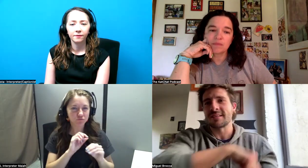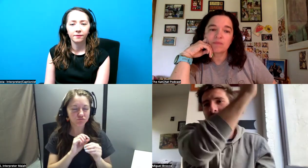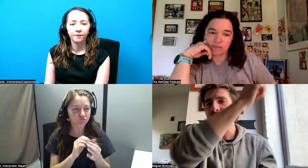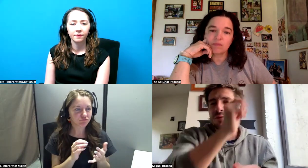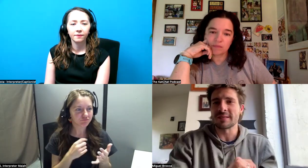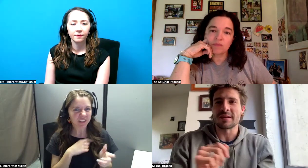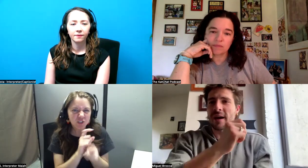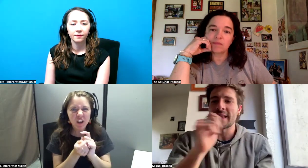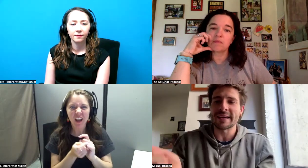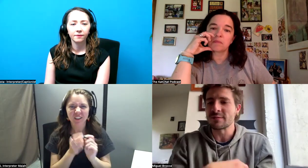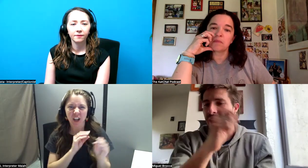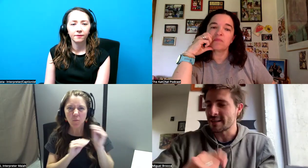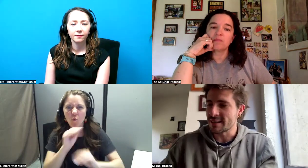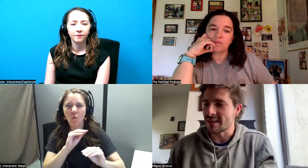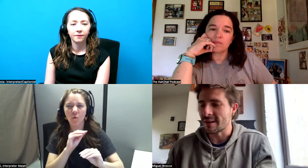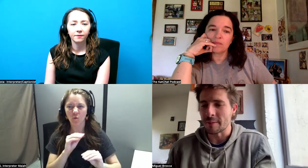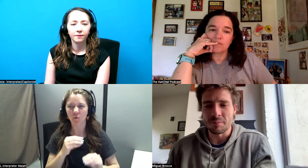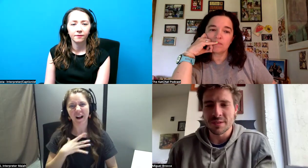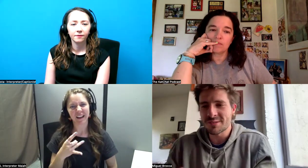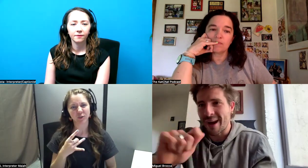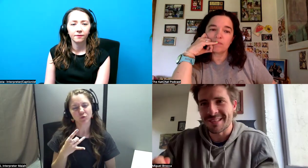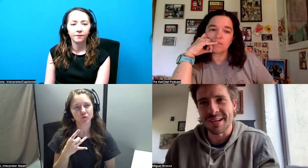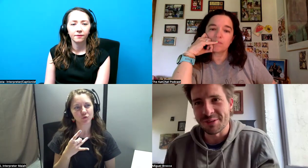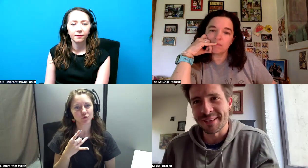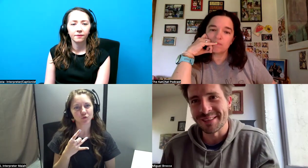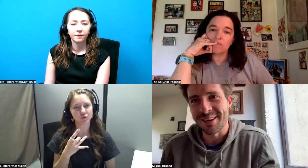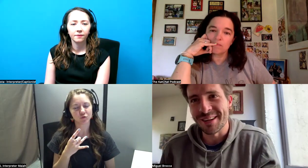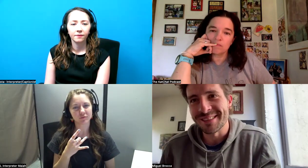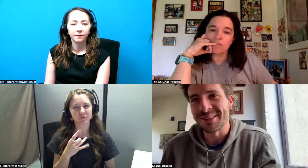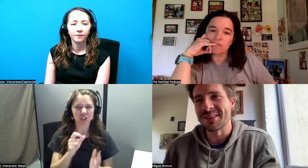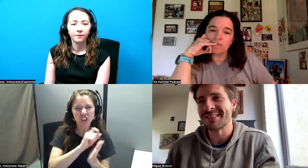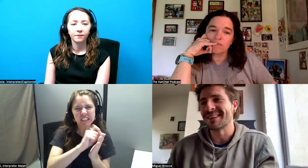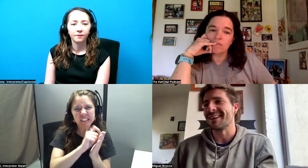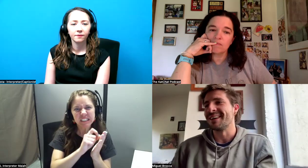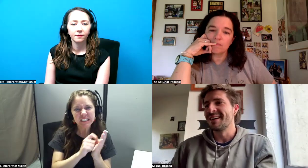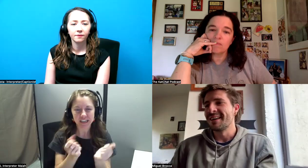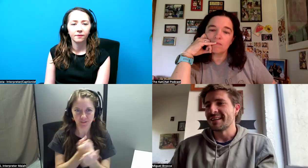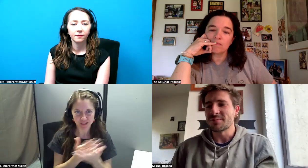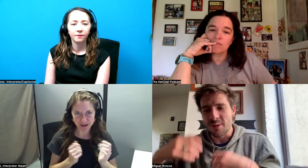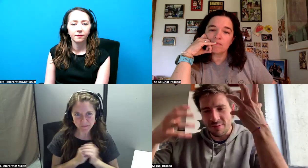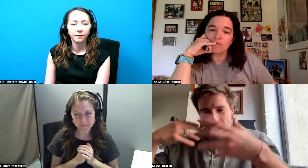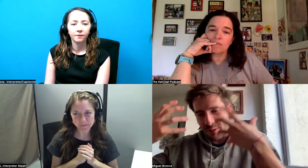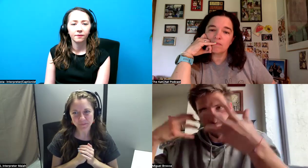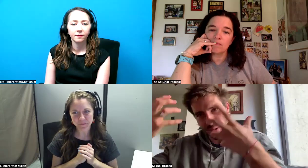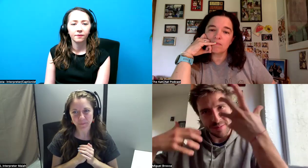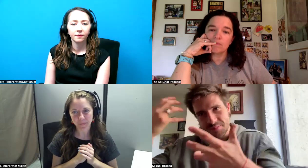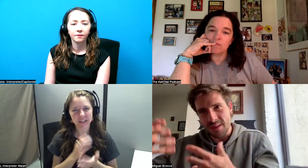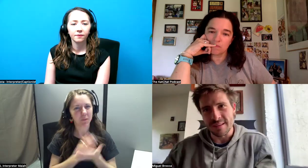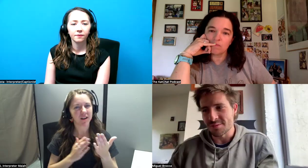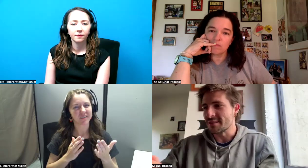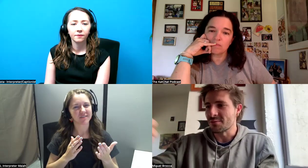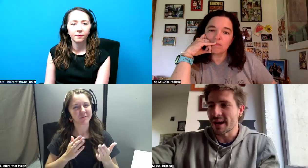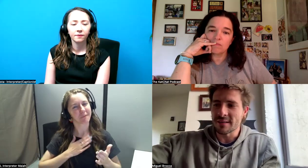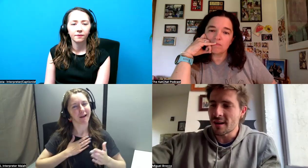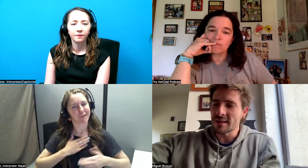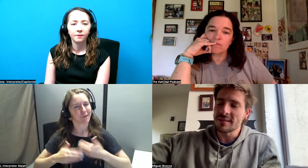things and I move things and I like to like scratch everything a lot. You know, it's part of how I work. I